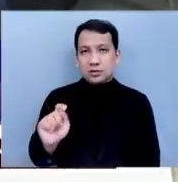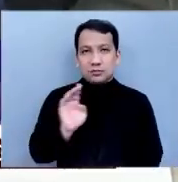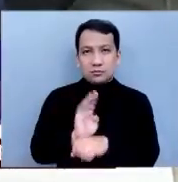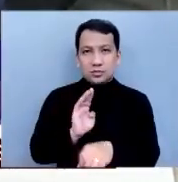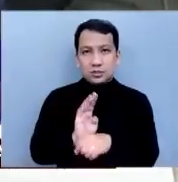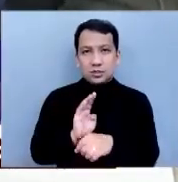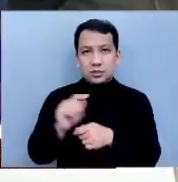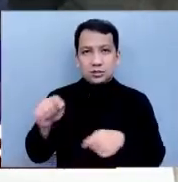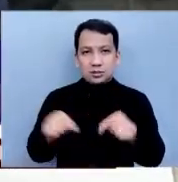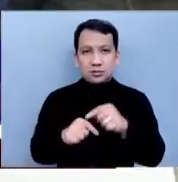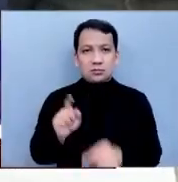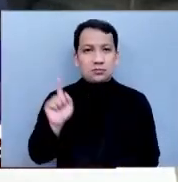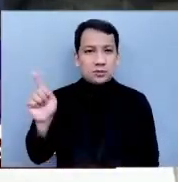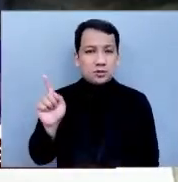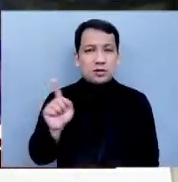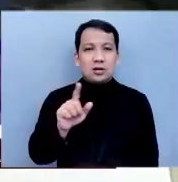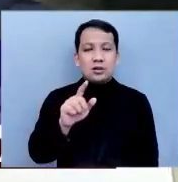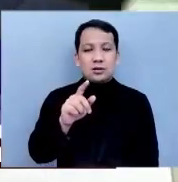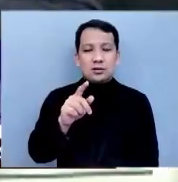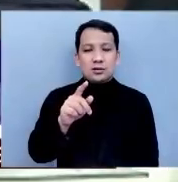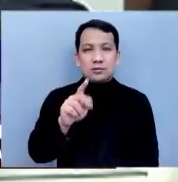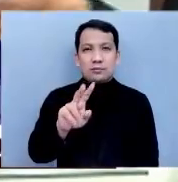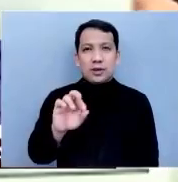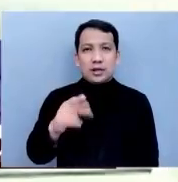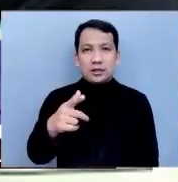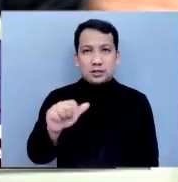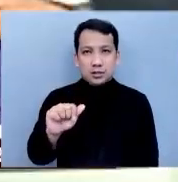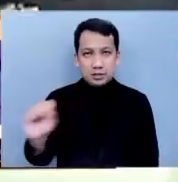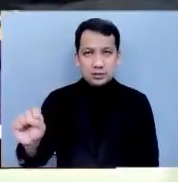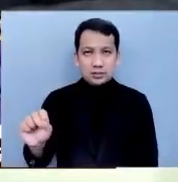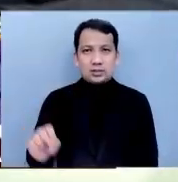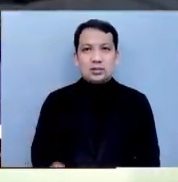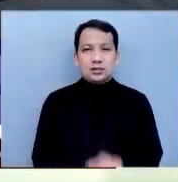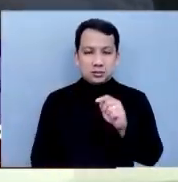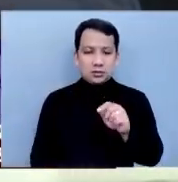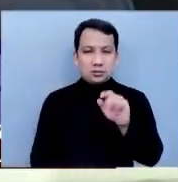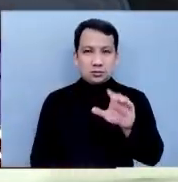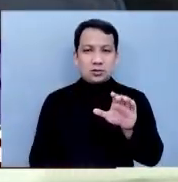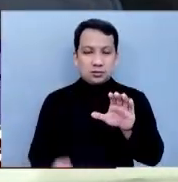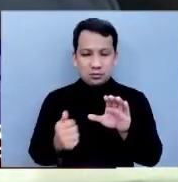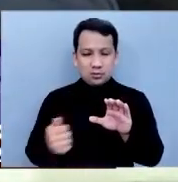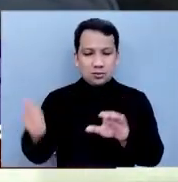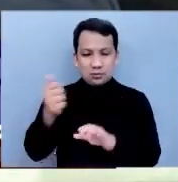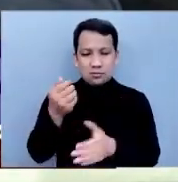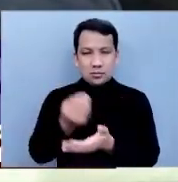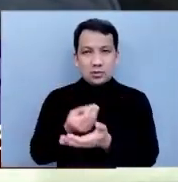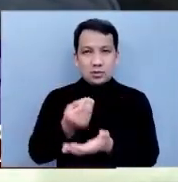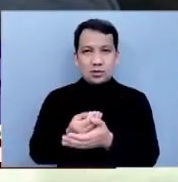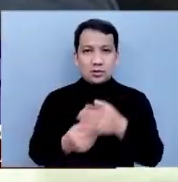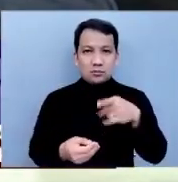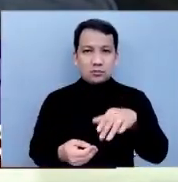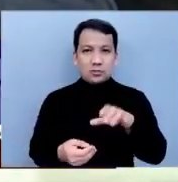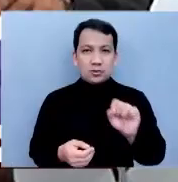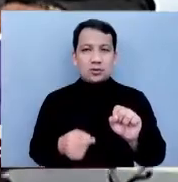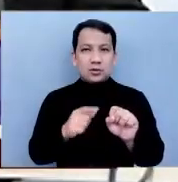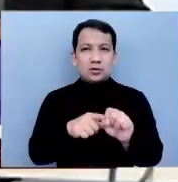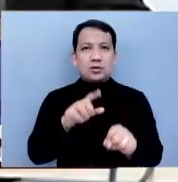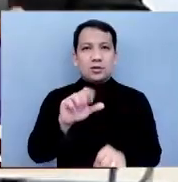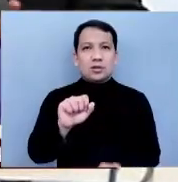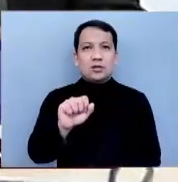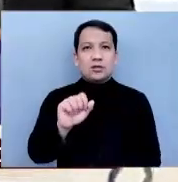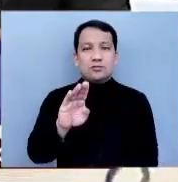Transformation, Victorico P. Vargas. At TV5 Chief Finance Officer, Pierre Paul S. Buhay.